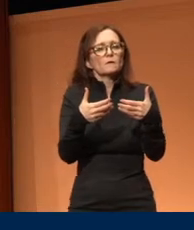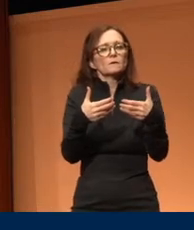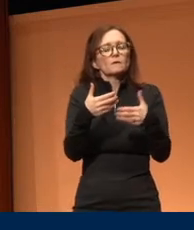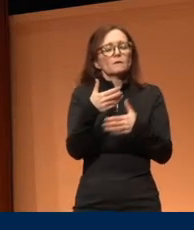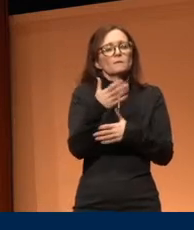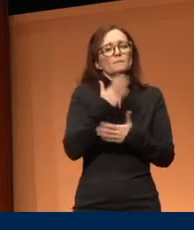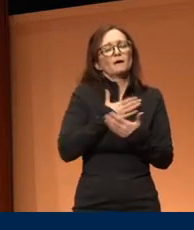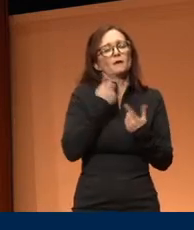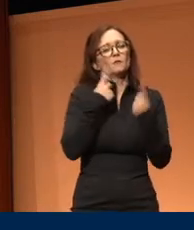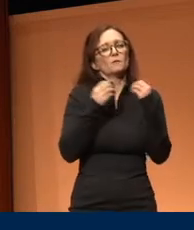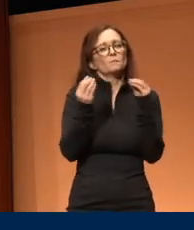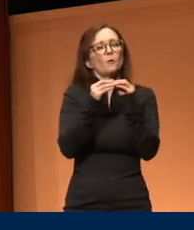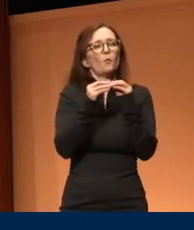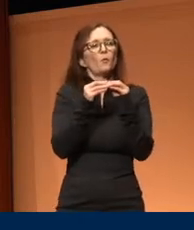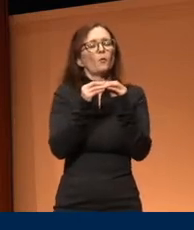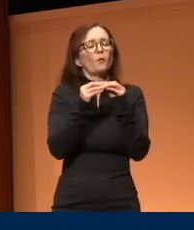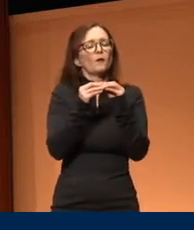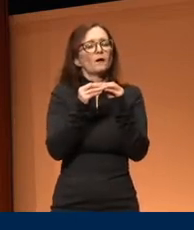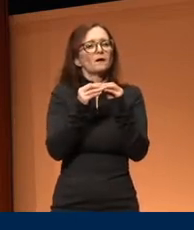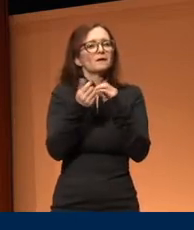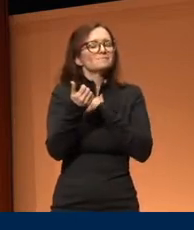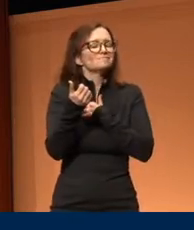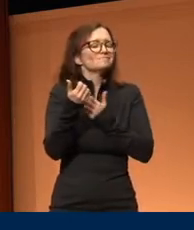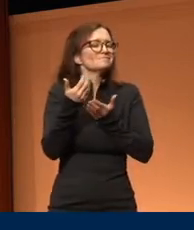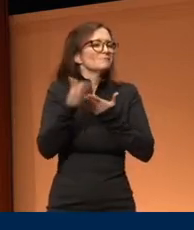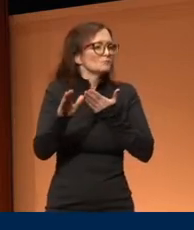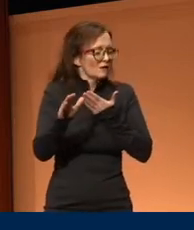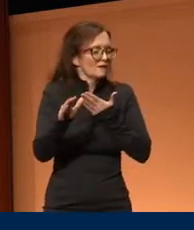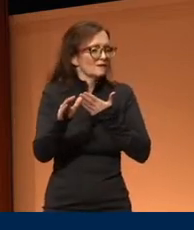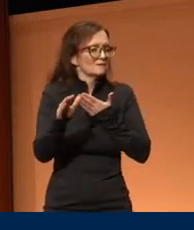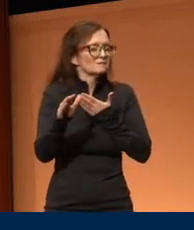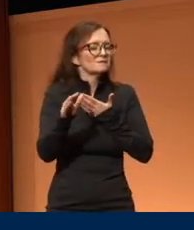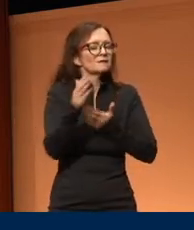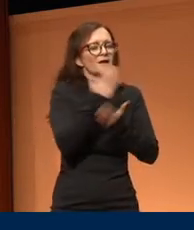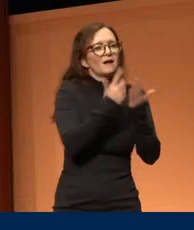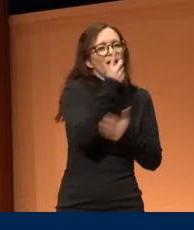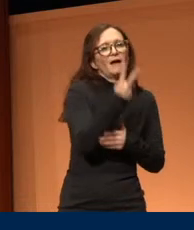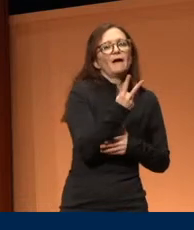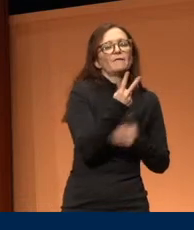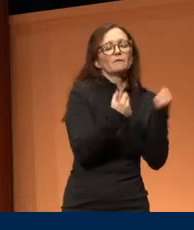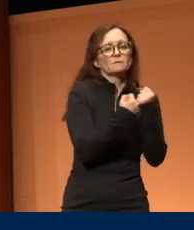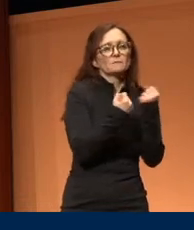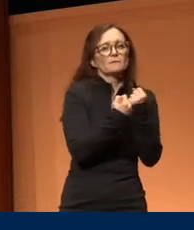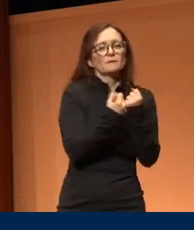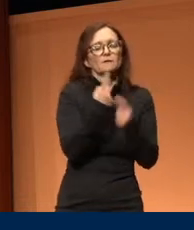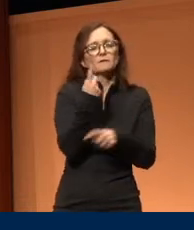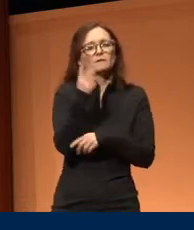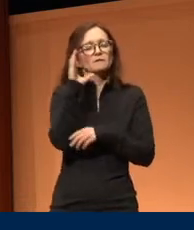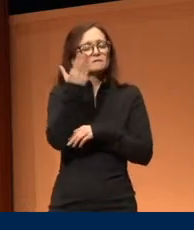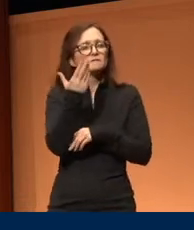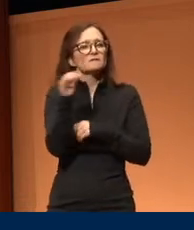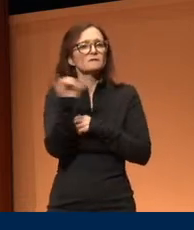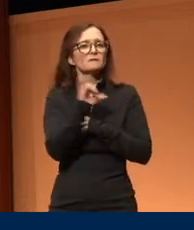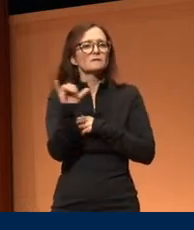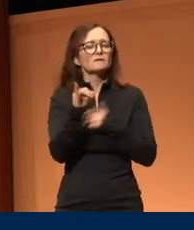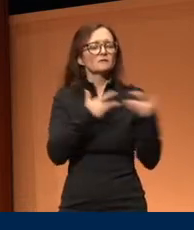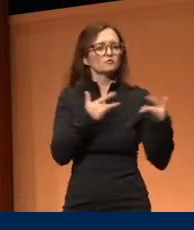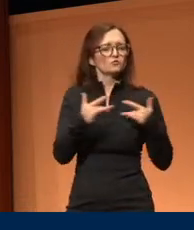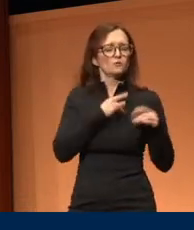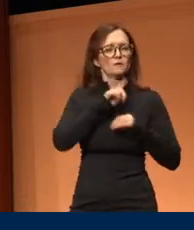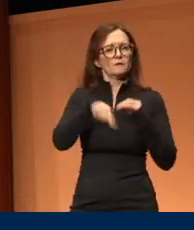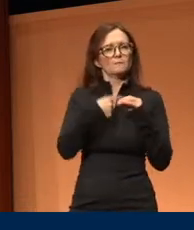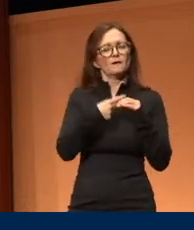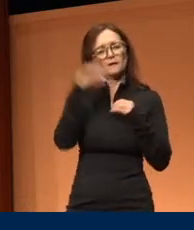half maybe a little more objection-y or like a worry. But if I understood it correctly, it seems that there was this like concern that